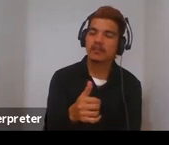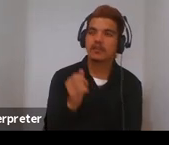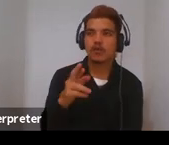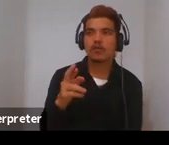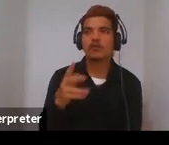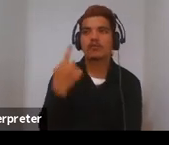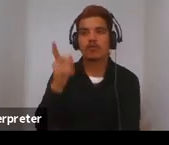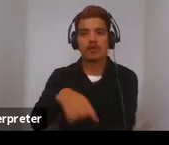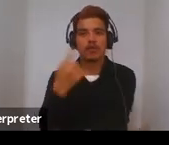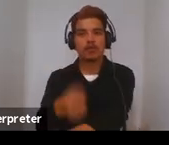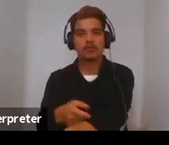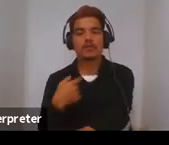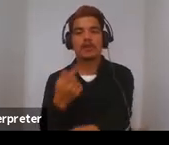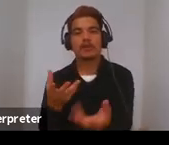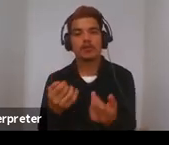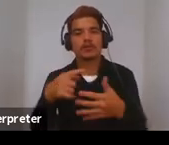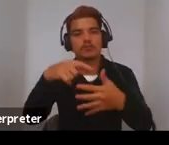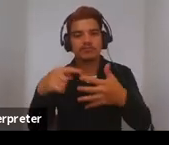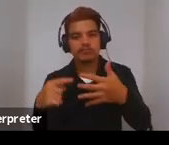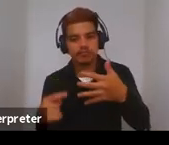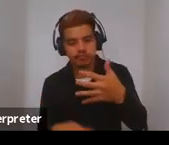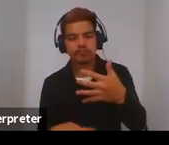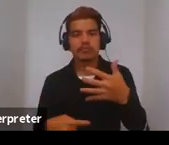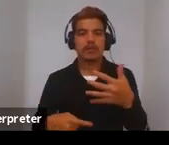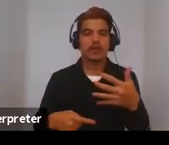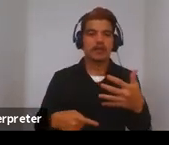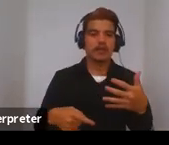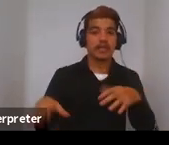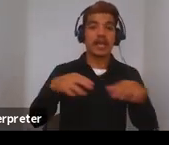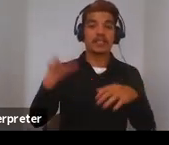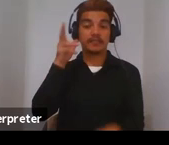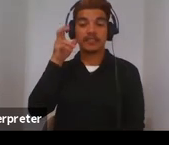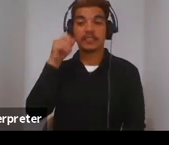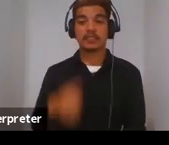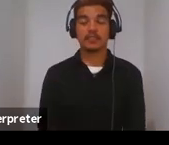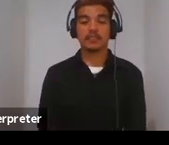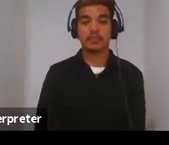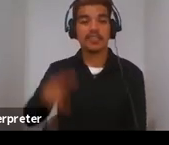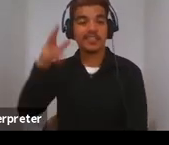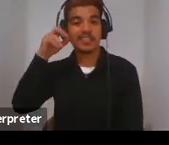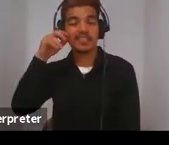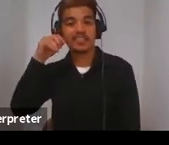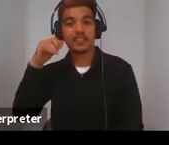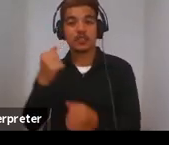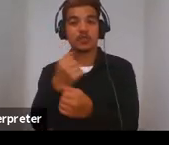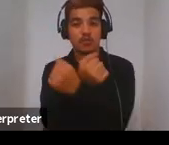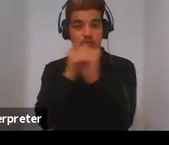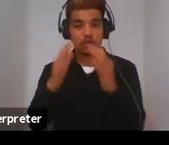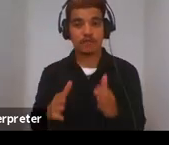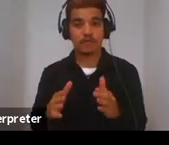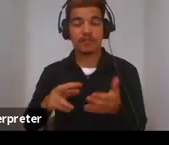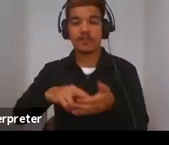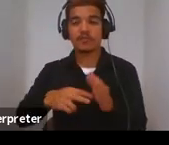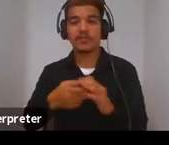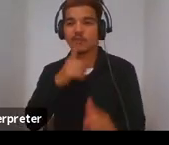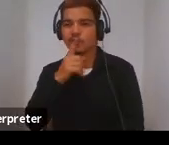I wanted to go through the tenets of active listening. listening to Survivor means to